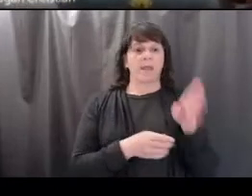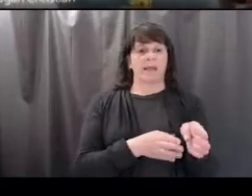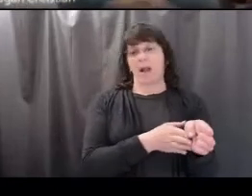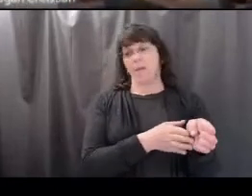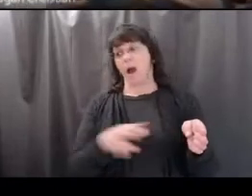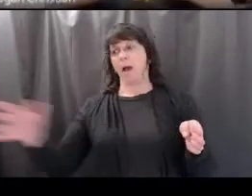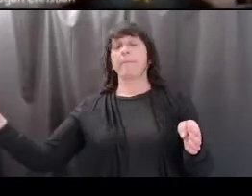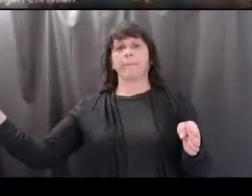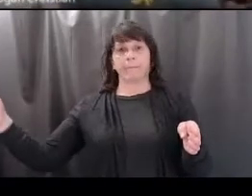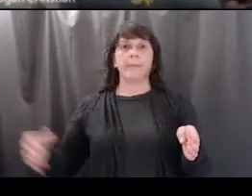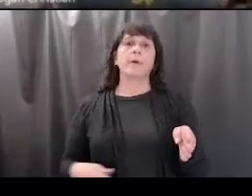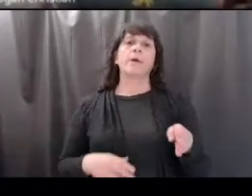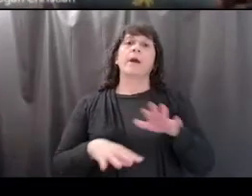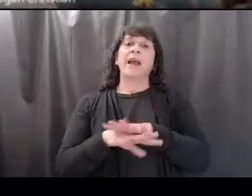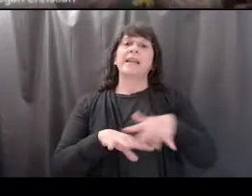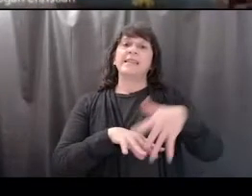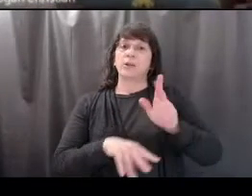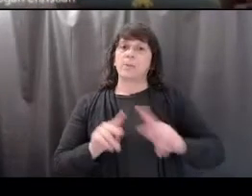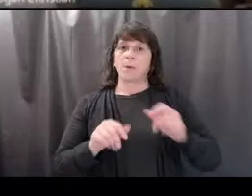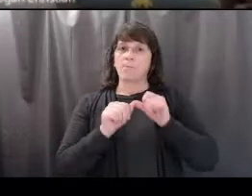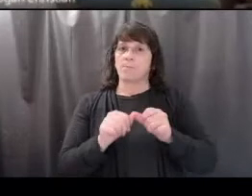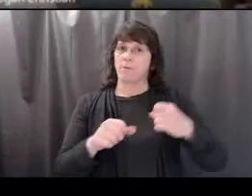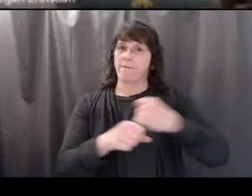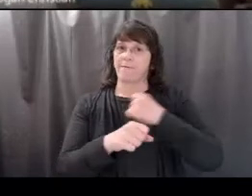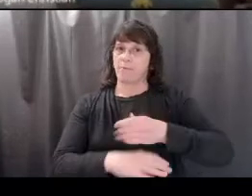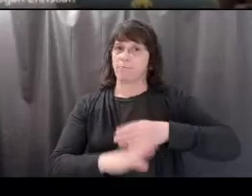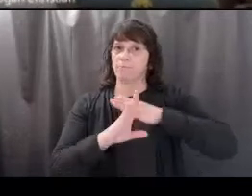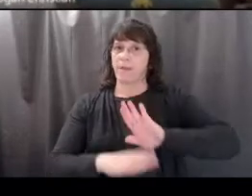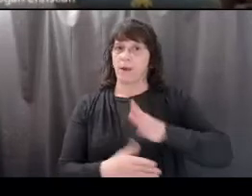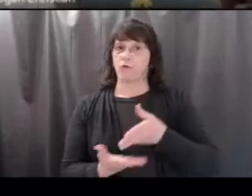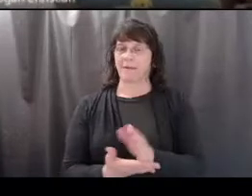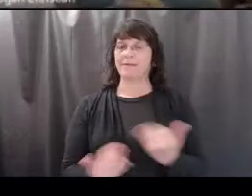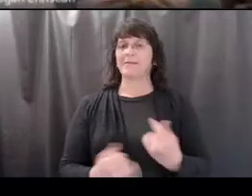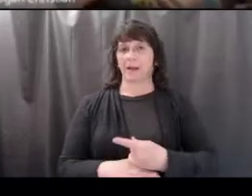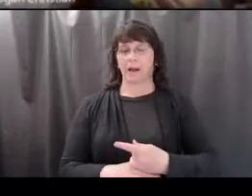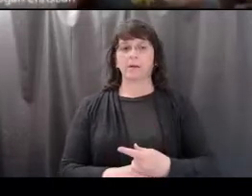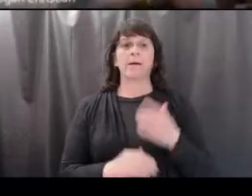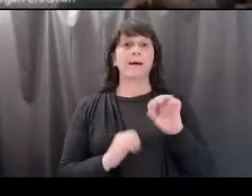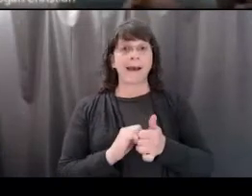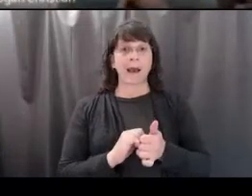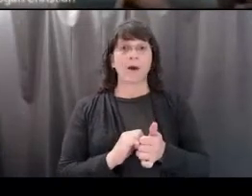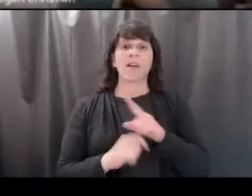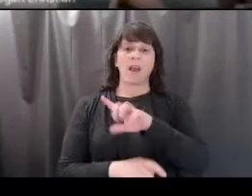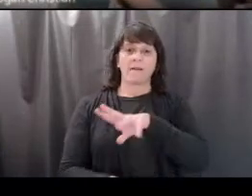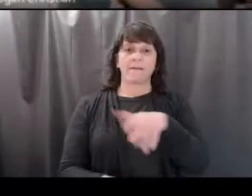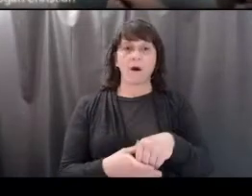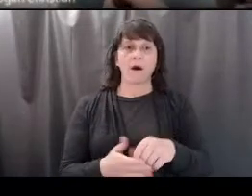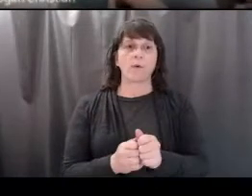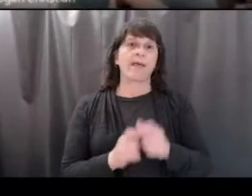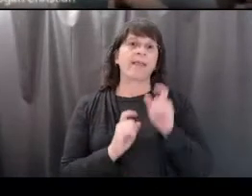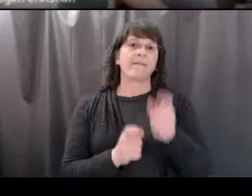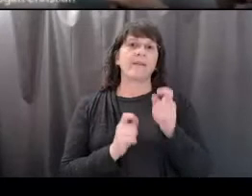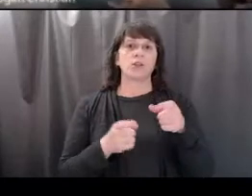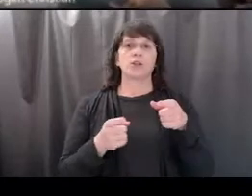and indigenous people are continuing to fight to protect their fishing rights even today. They do that by being involved in fish